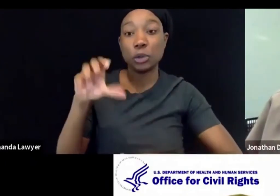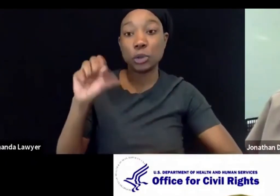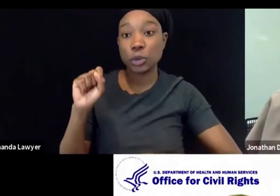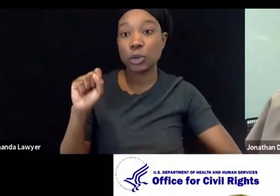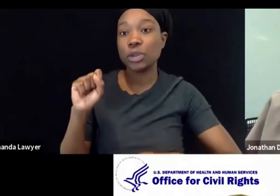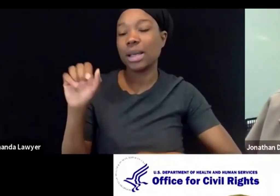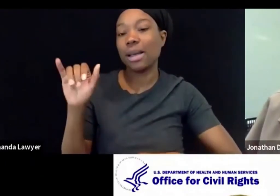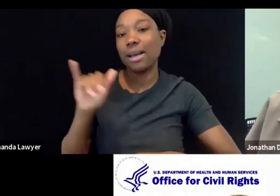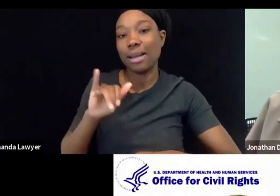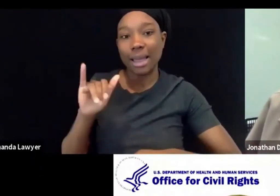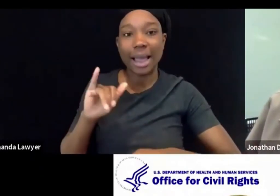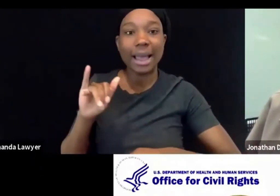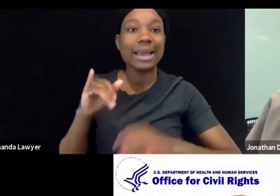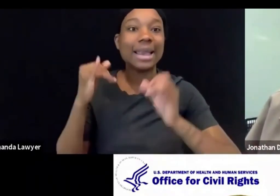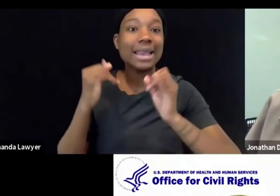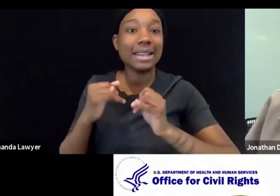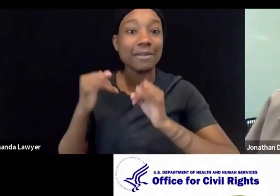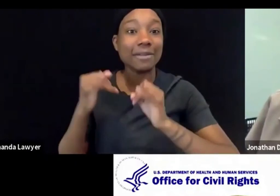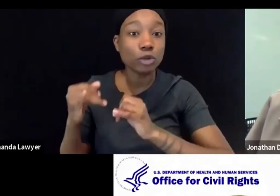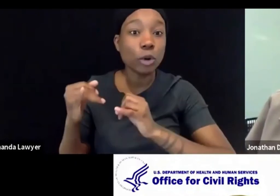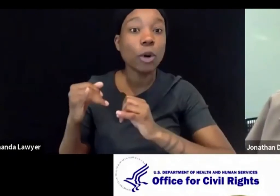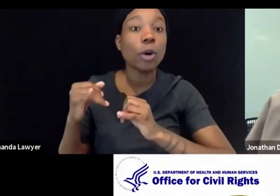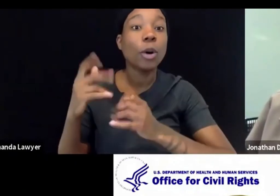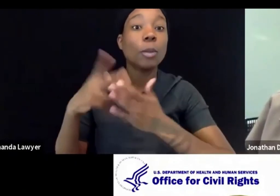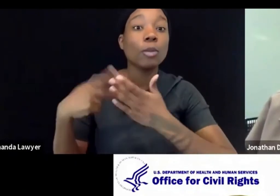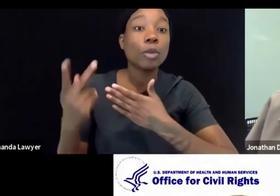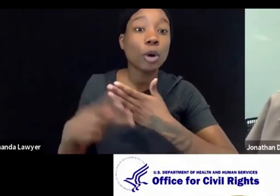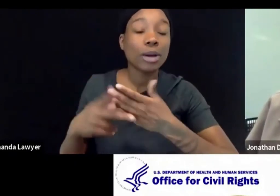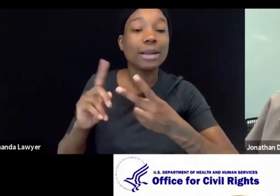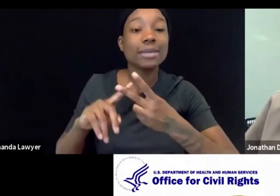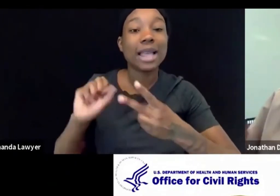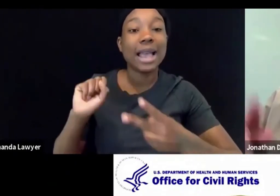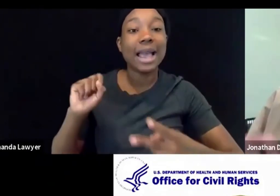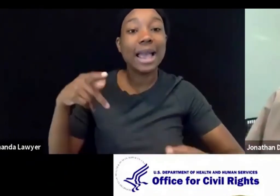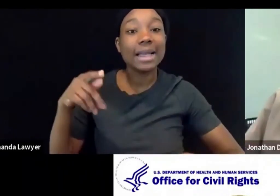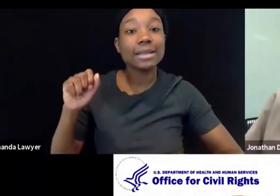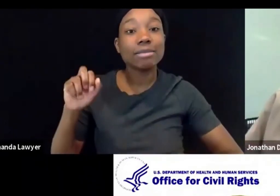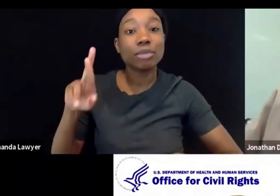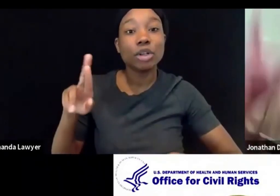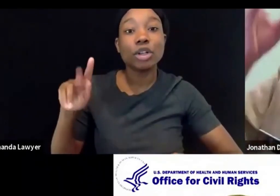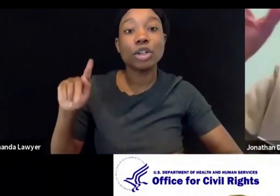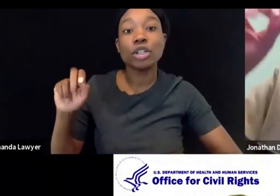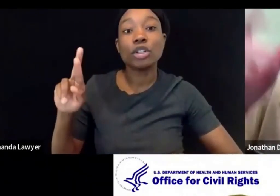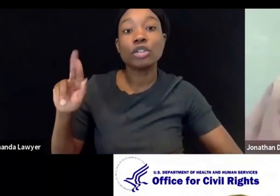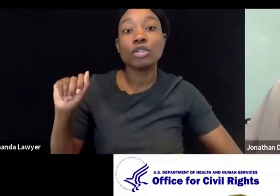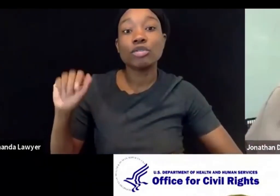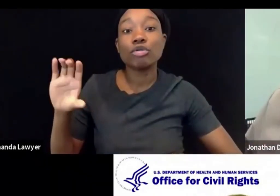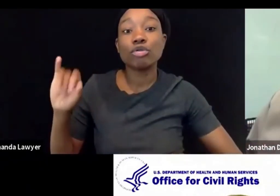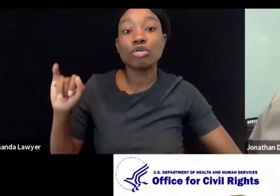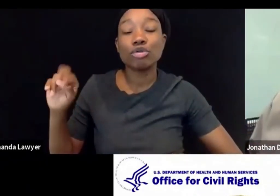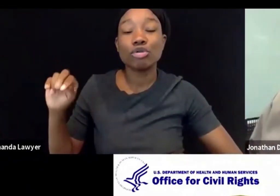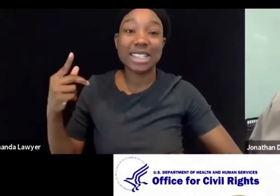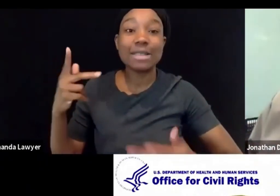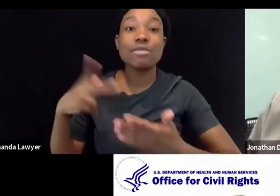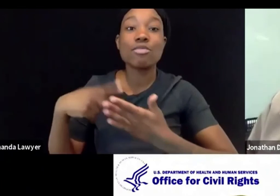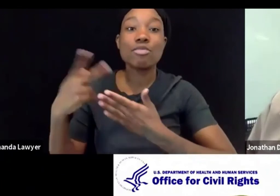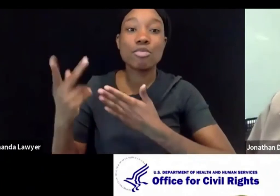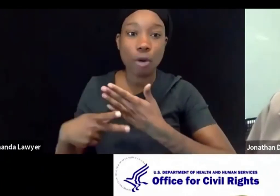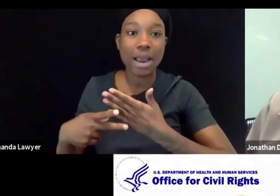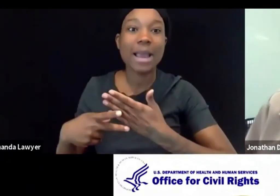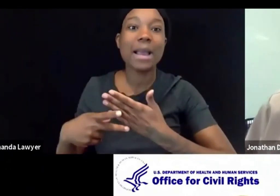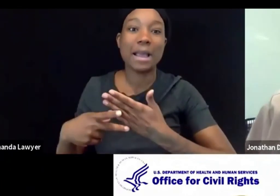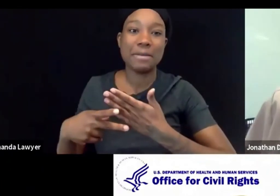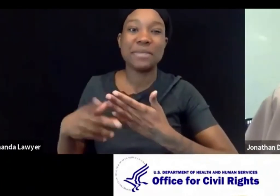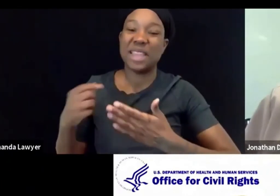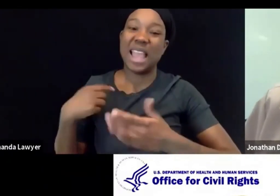Individuals Program, the toolkits it produces, and ask for Tracy to help reduce those barriers. I could talk about this a long time, but I can't because of time,